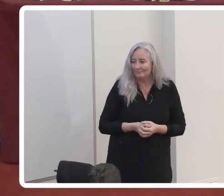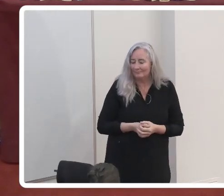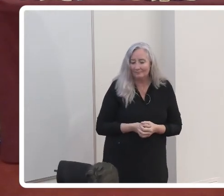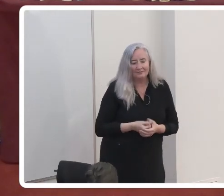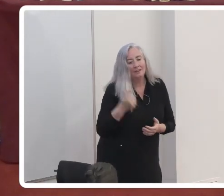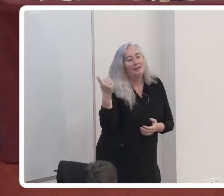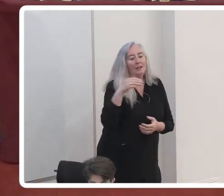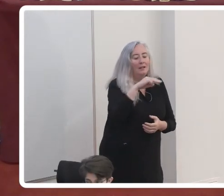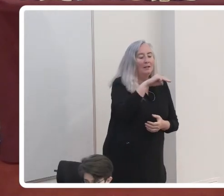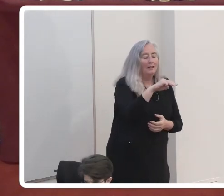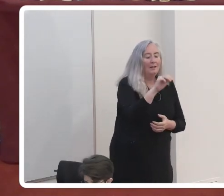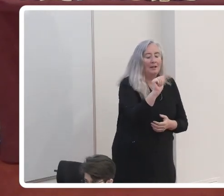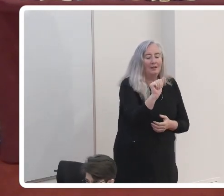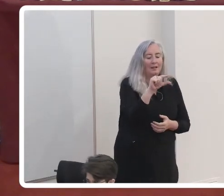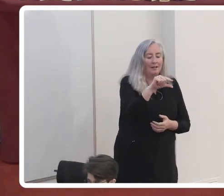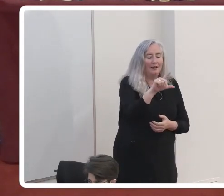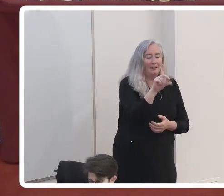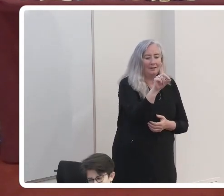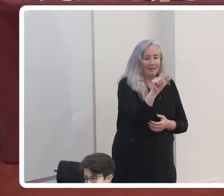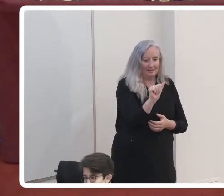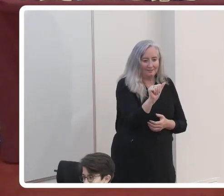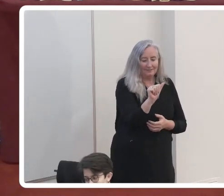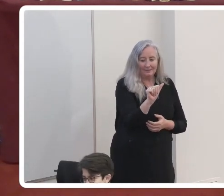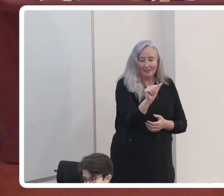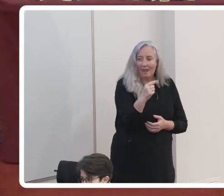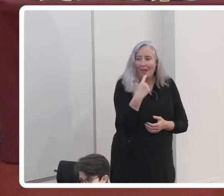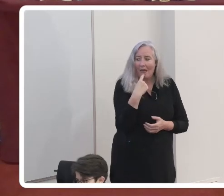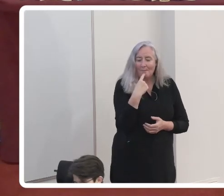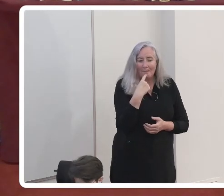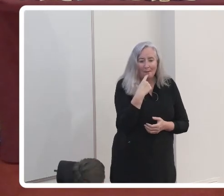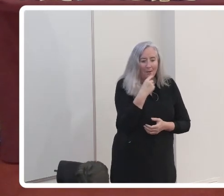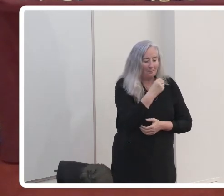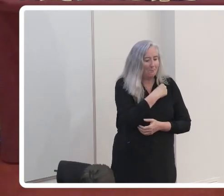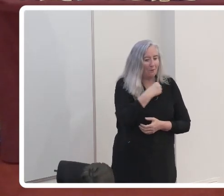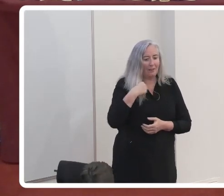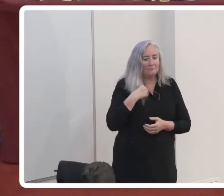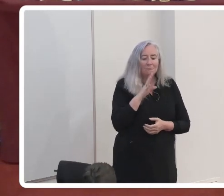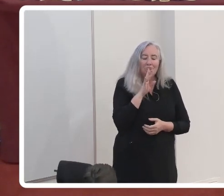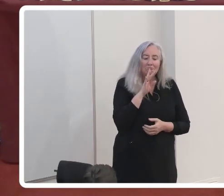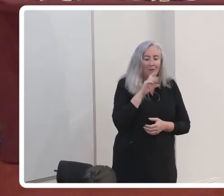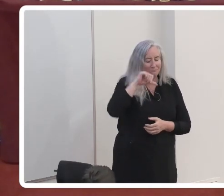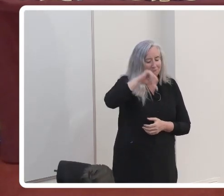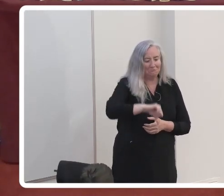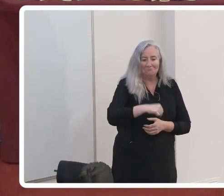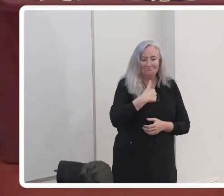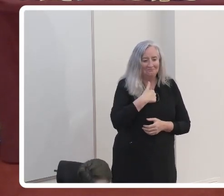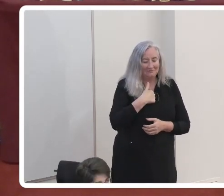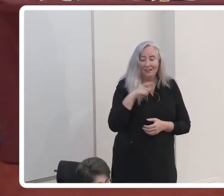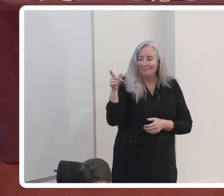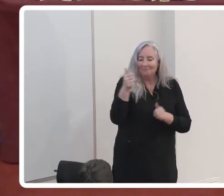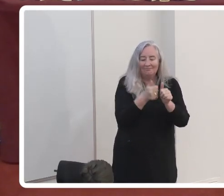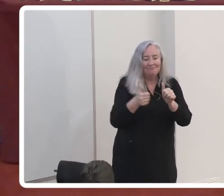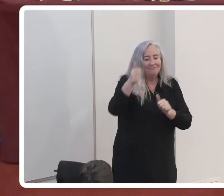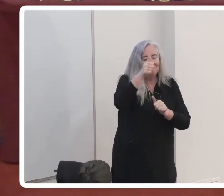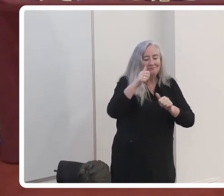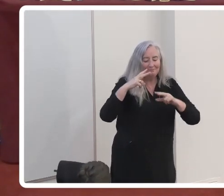Dr. Magda Czerata, my Polish is terrible, I'm sorry, is a senior research associate at